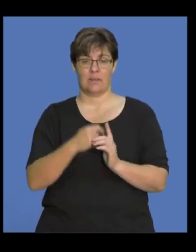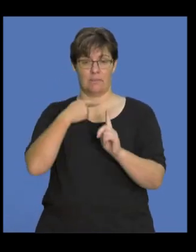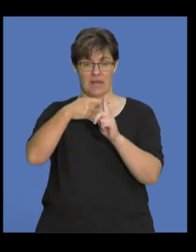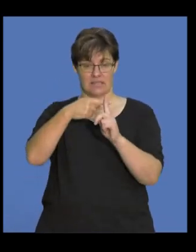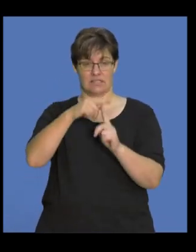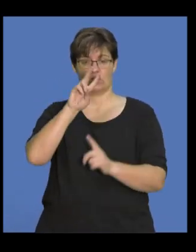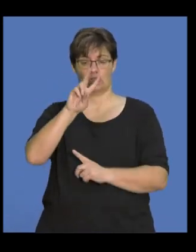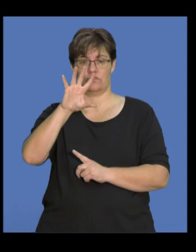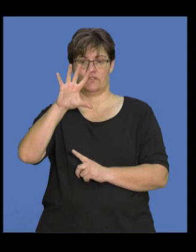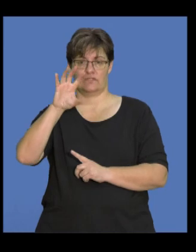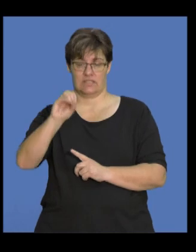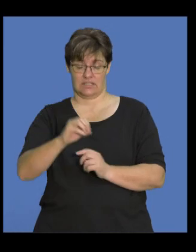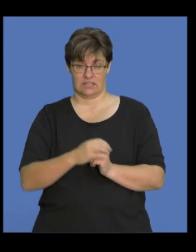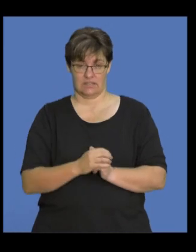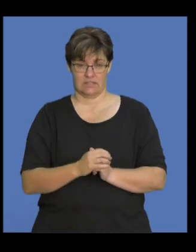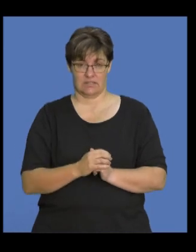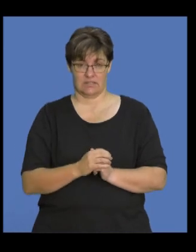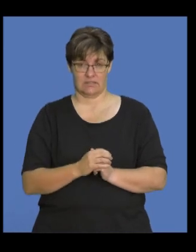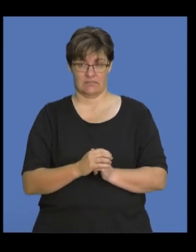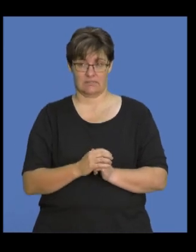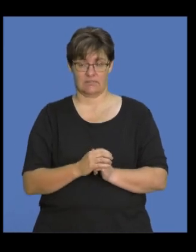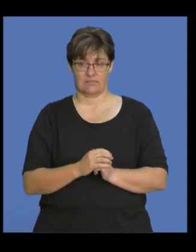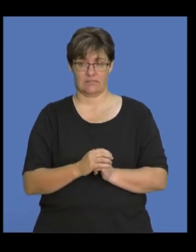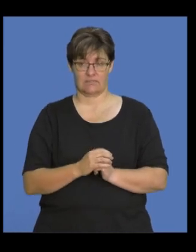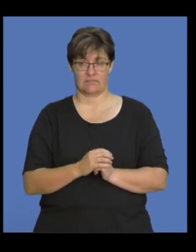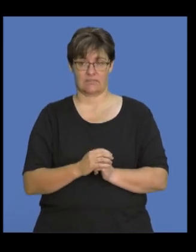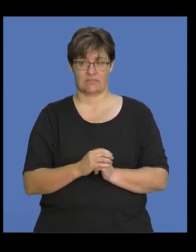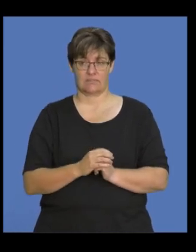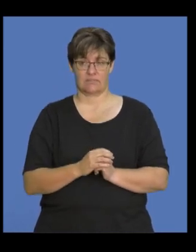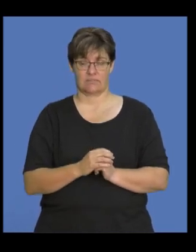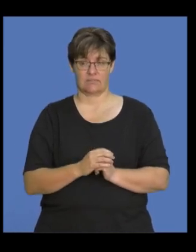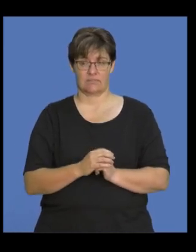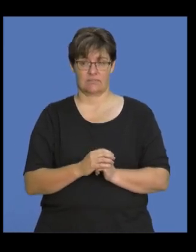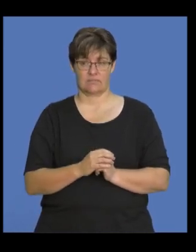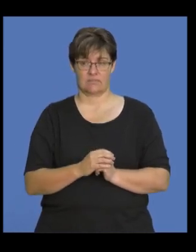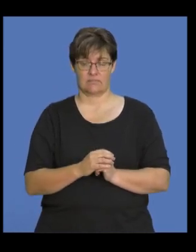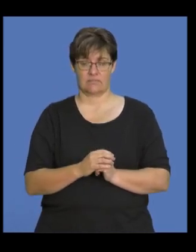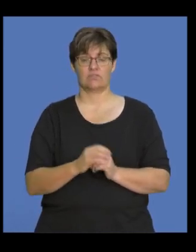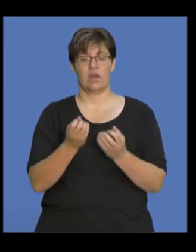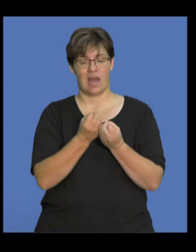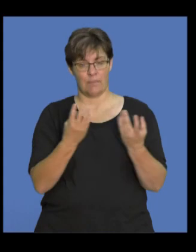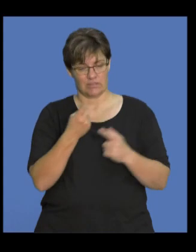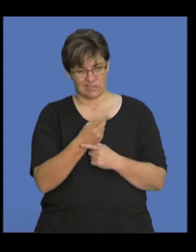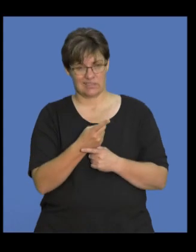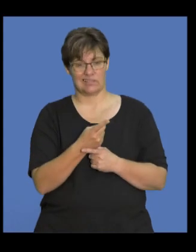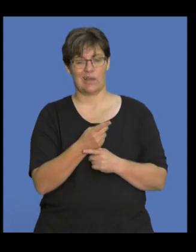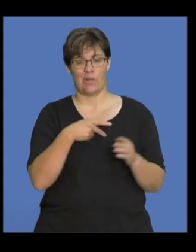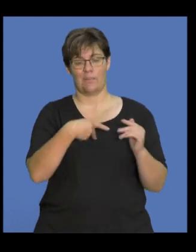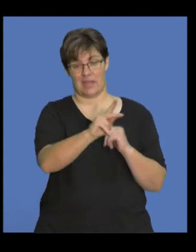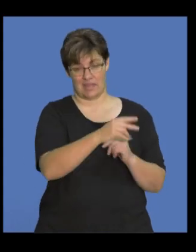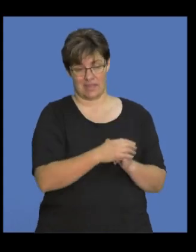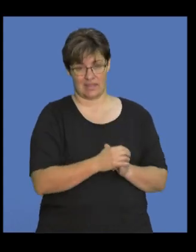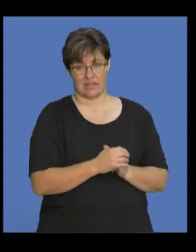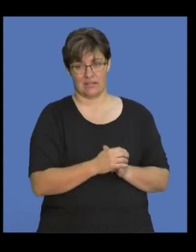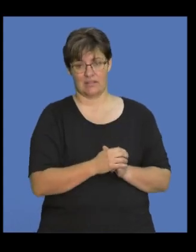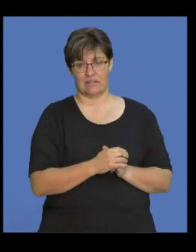then add the 250 that he paid as a deposit. That's how much Sipho would have paid at